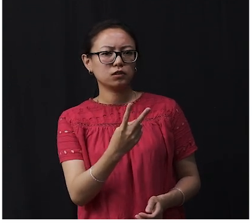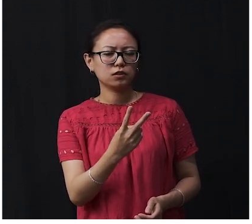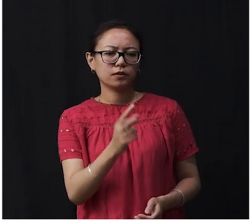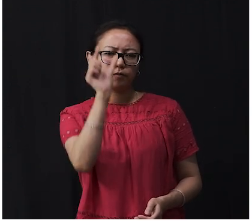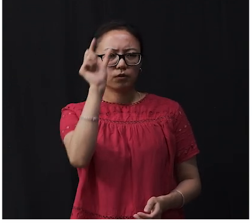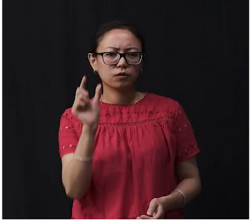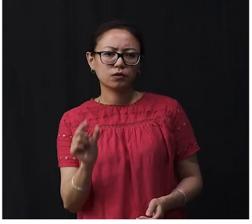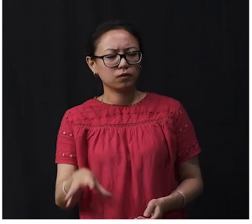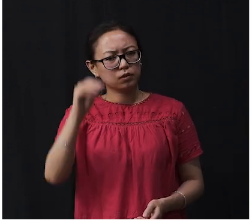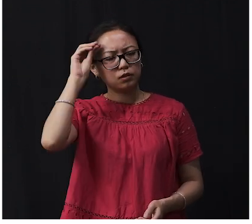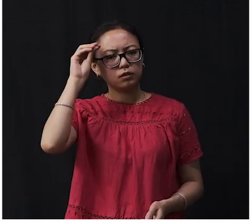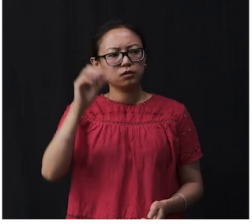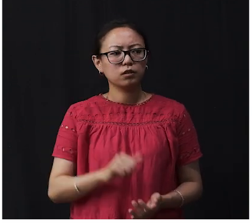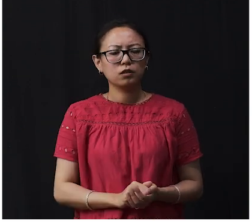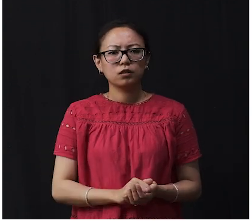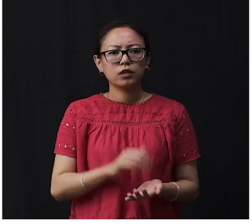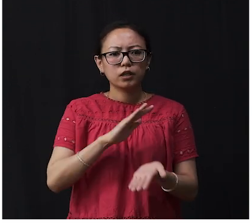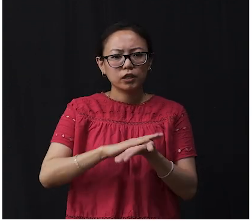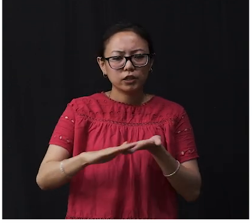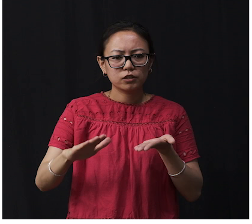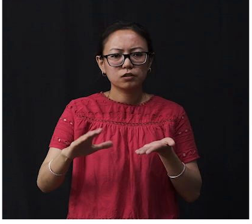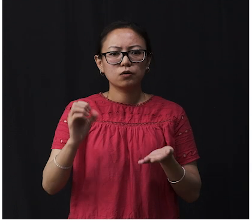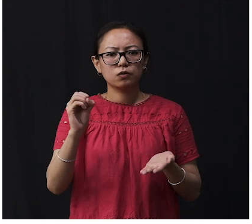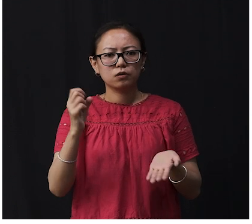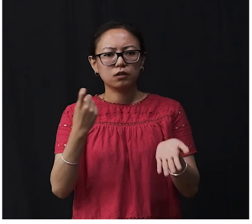word? Horse,